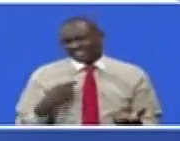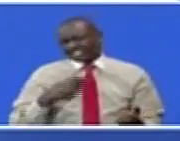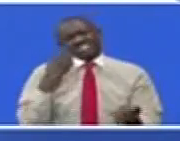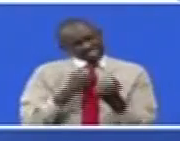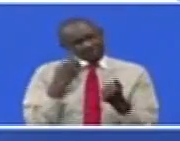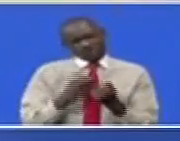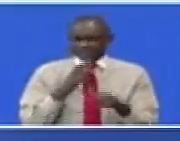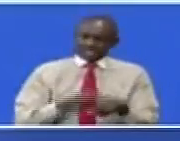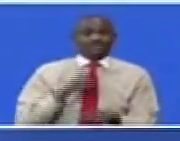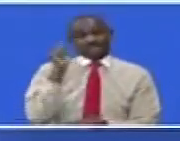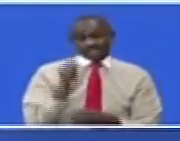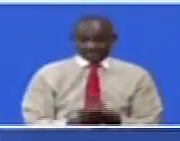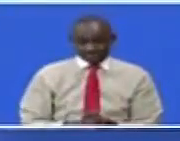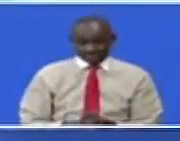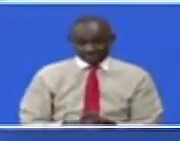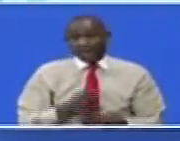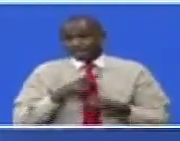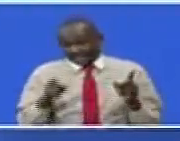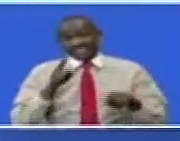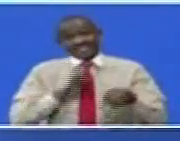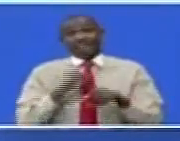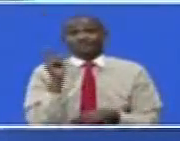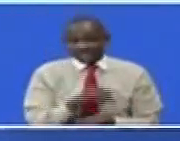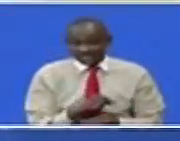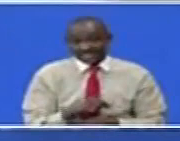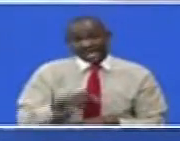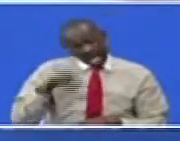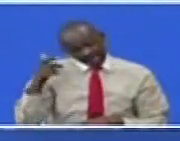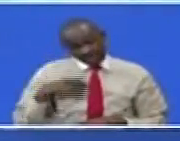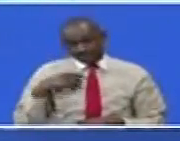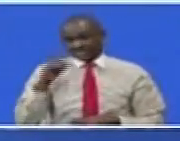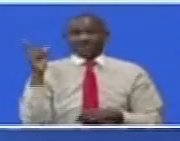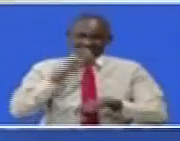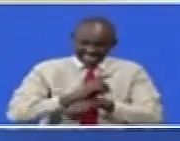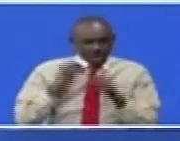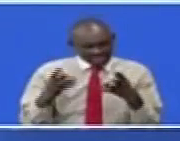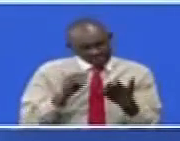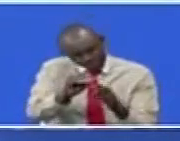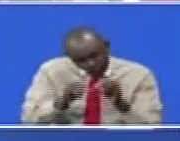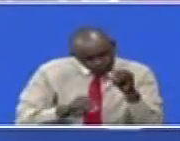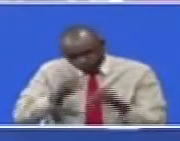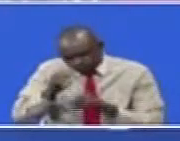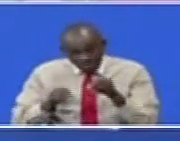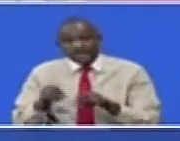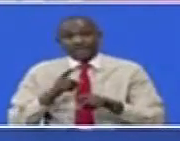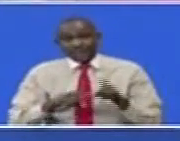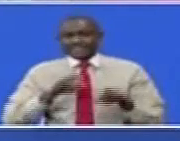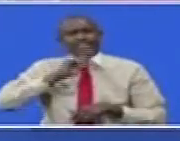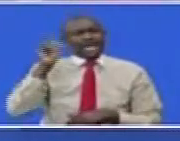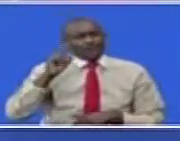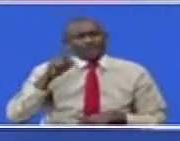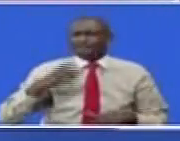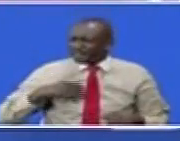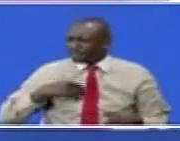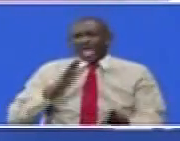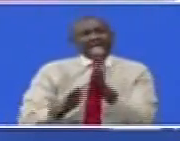difficult moment in Kenya. Wahome winds up the day with a brief scrutiny of the day's sales. The city remains deserted since it's a